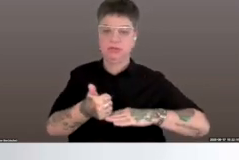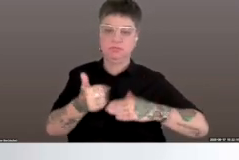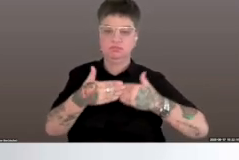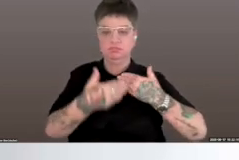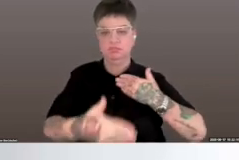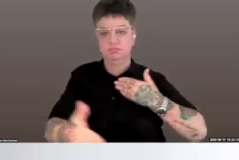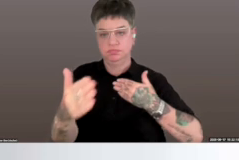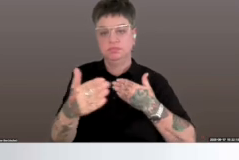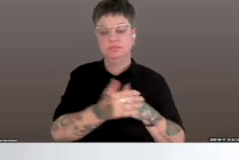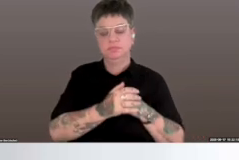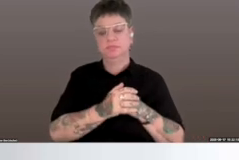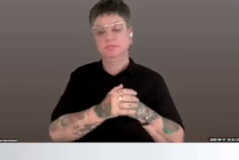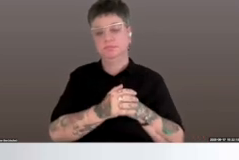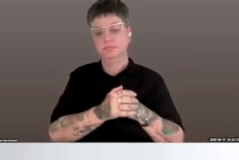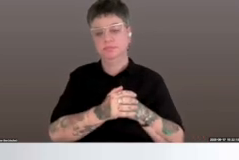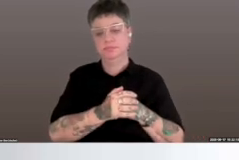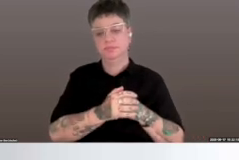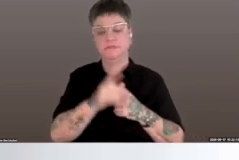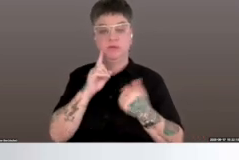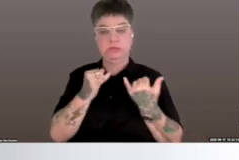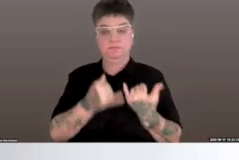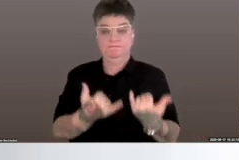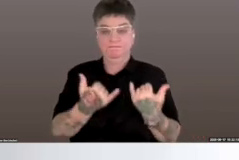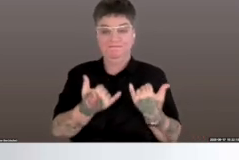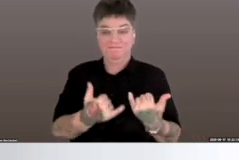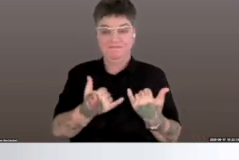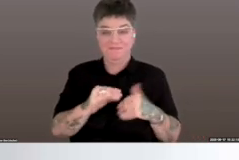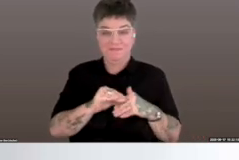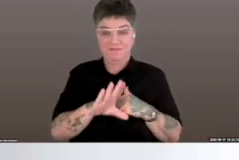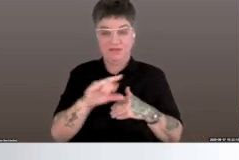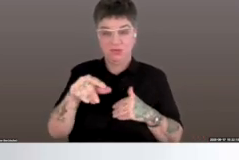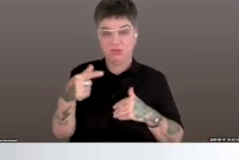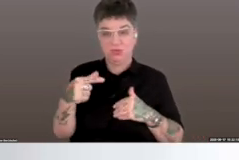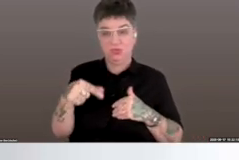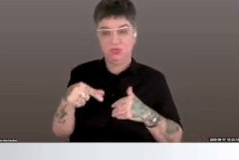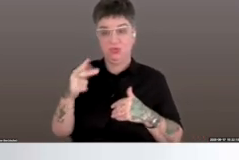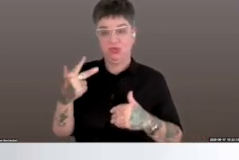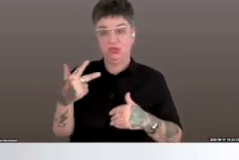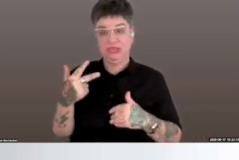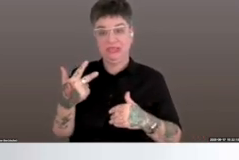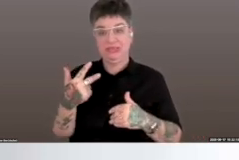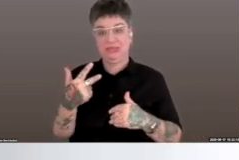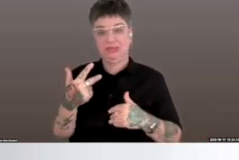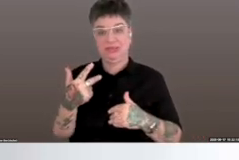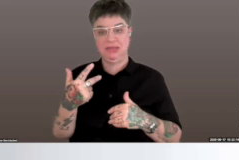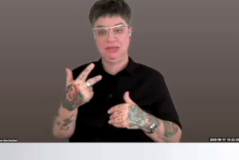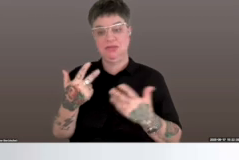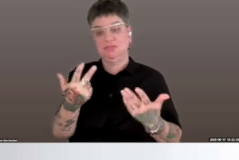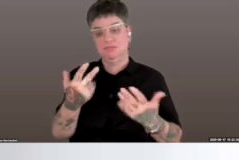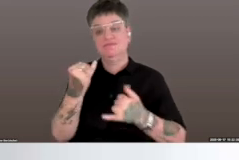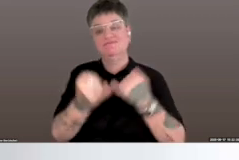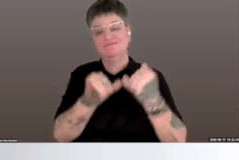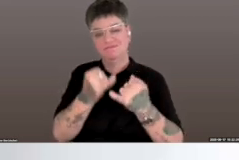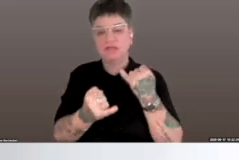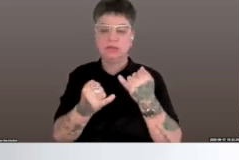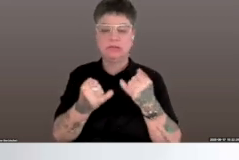forward. But for the immediate one that would affect the Q3 voucher amounts, that decision likely would be finalized in the next